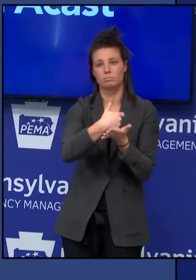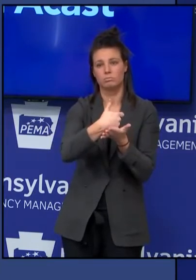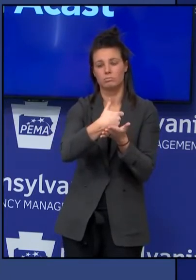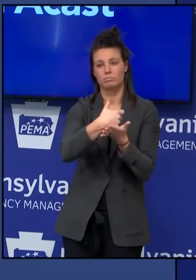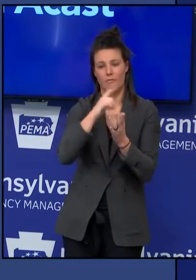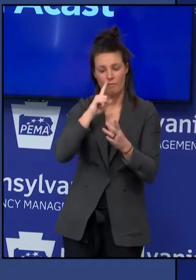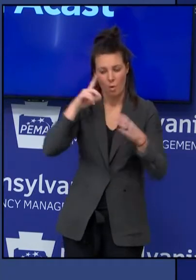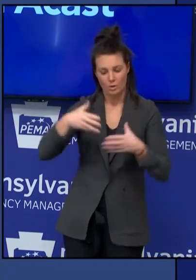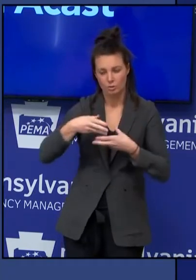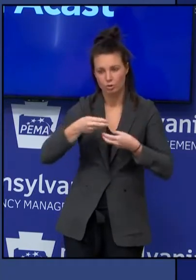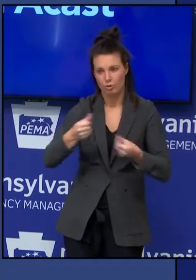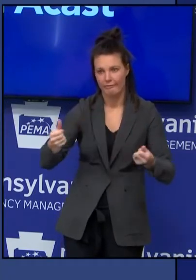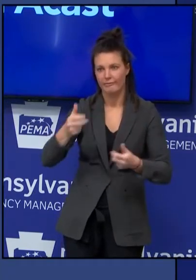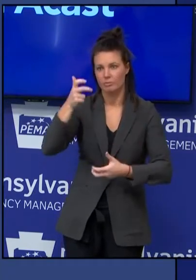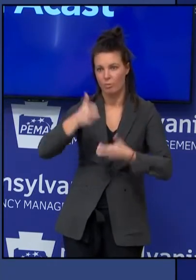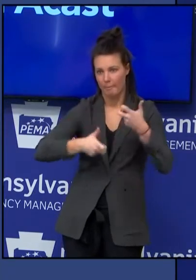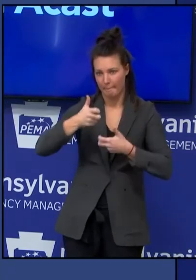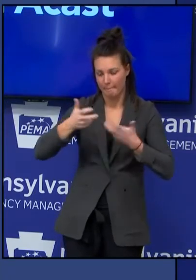this issue.